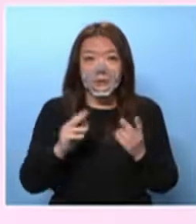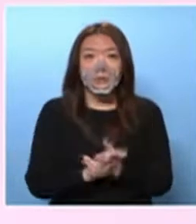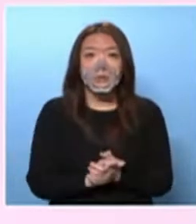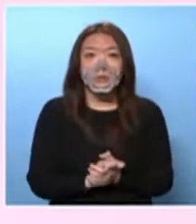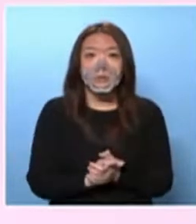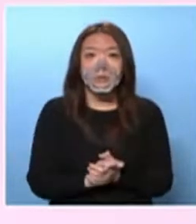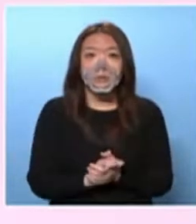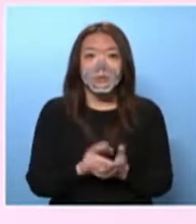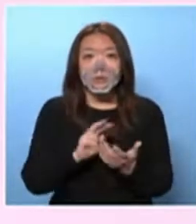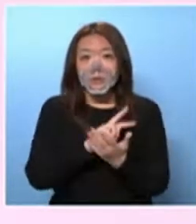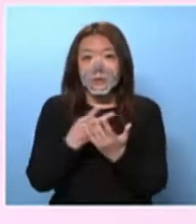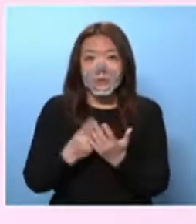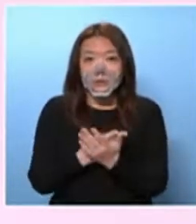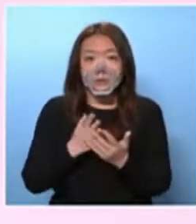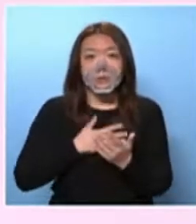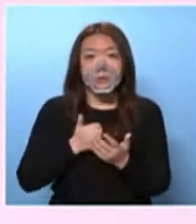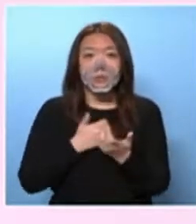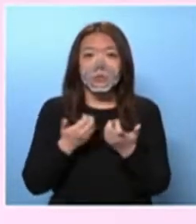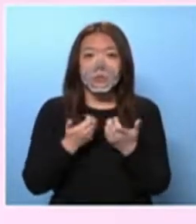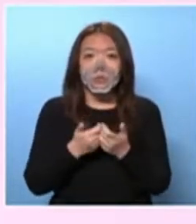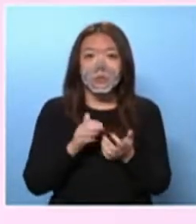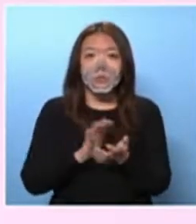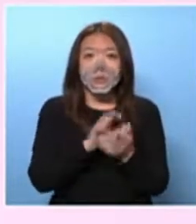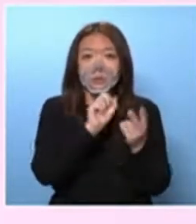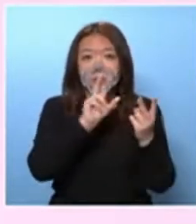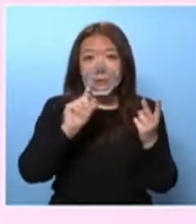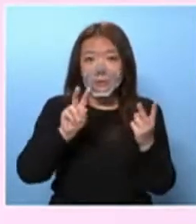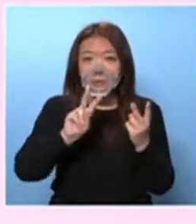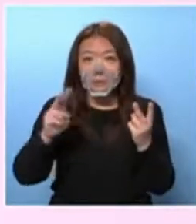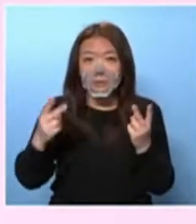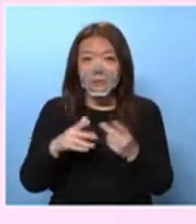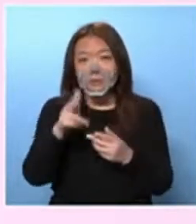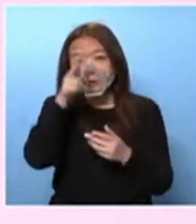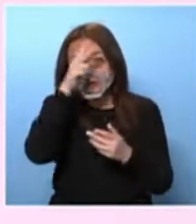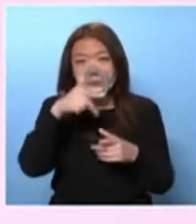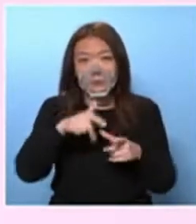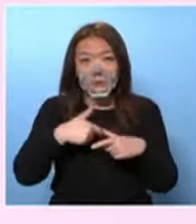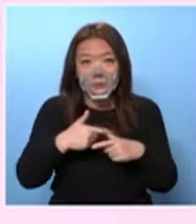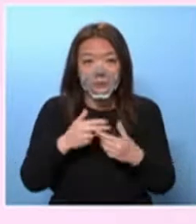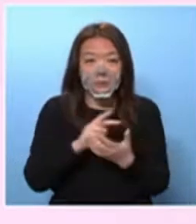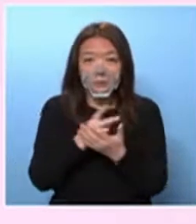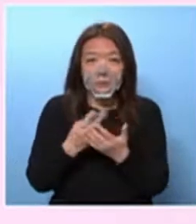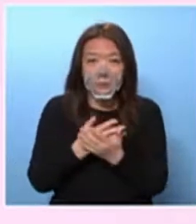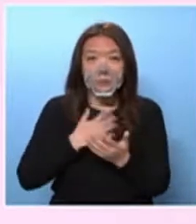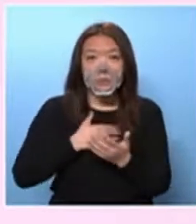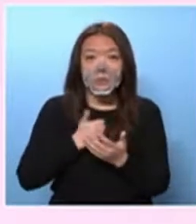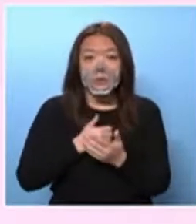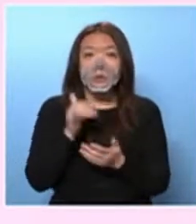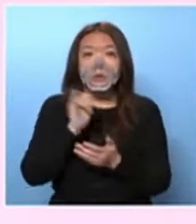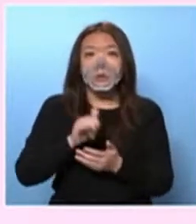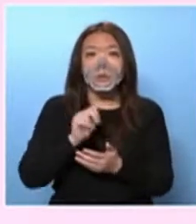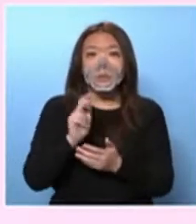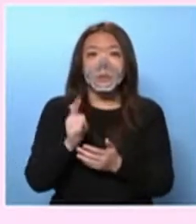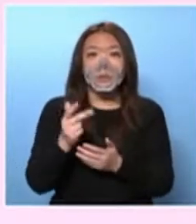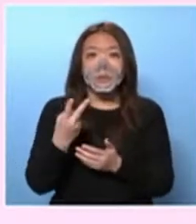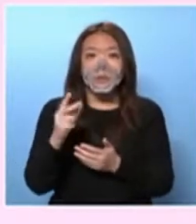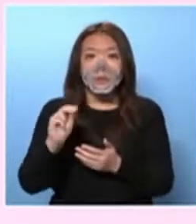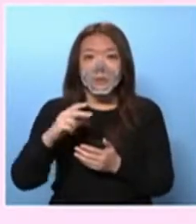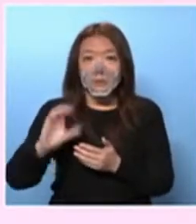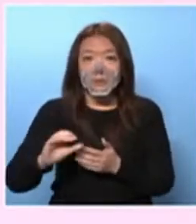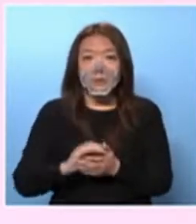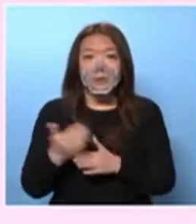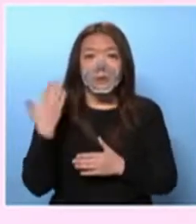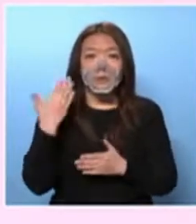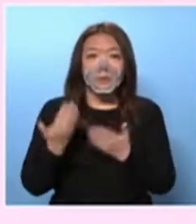Revised estimates for year 2021 to 22. The 2021-22 revised estimates on government's revenue